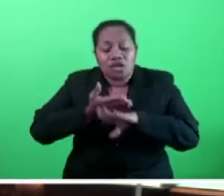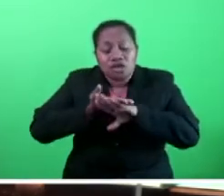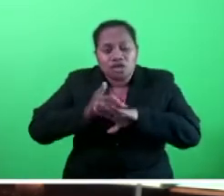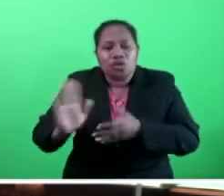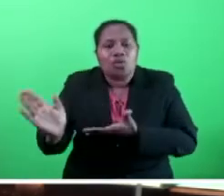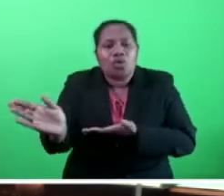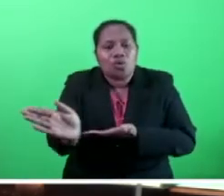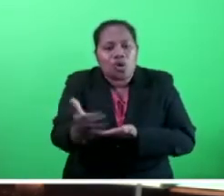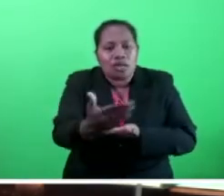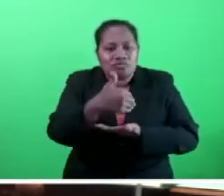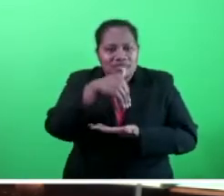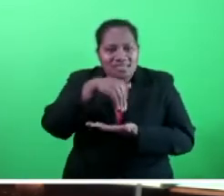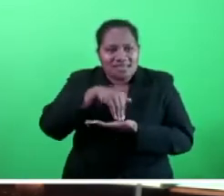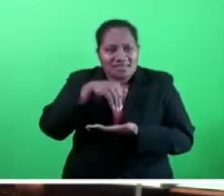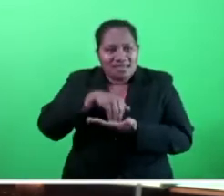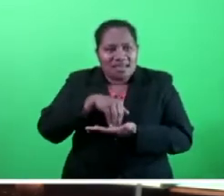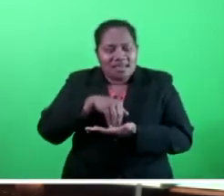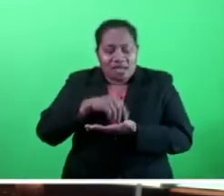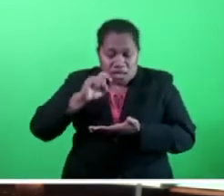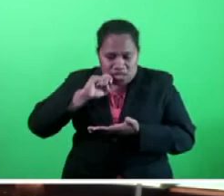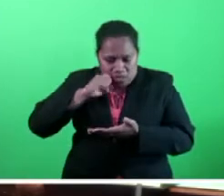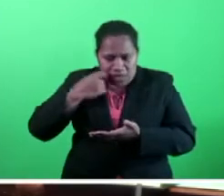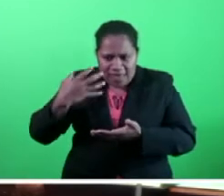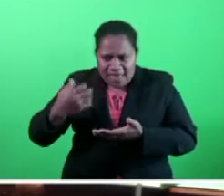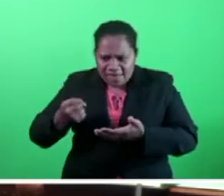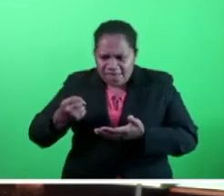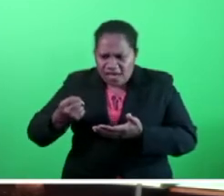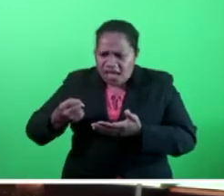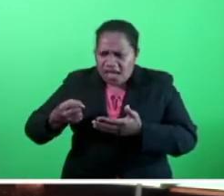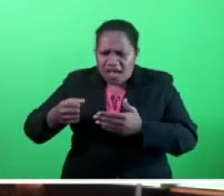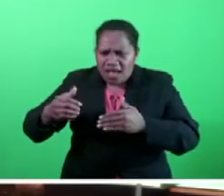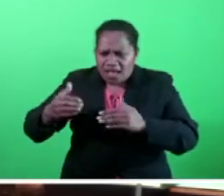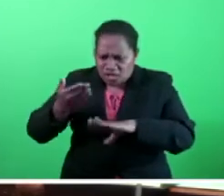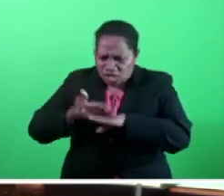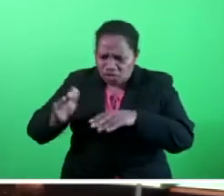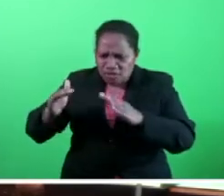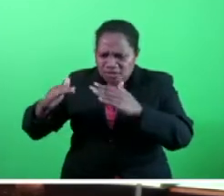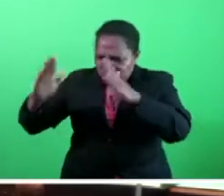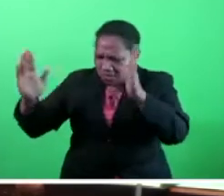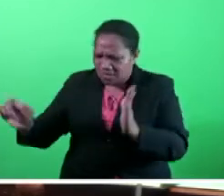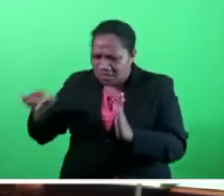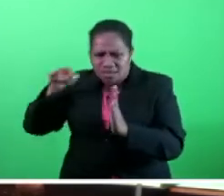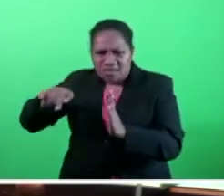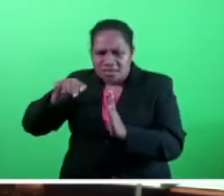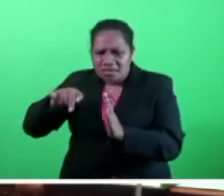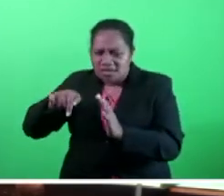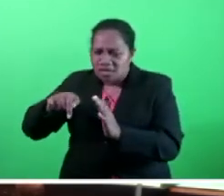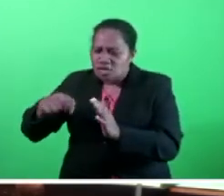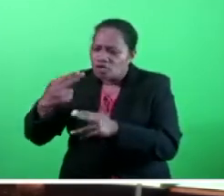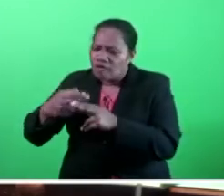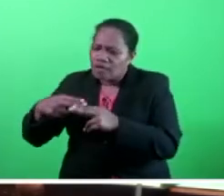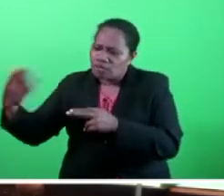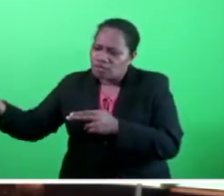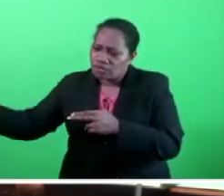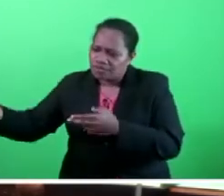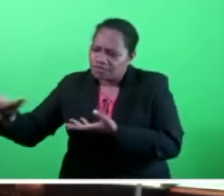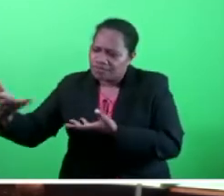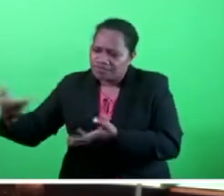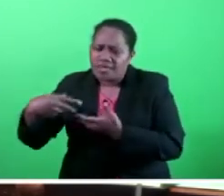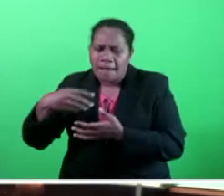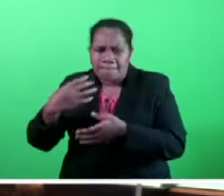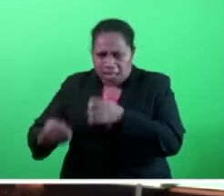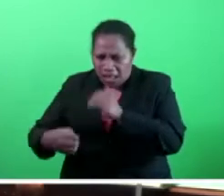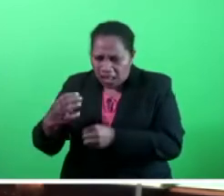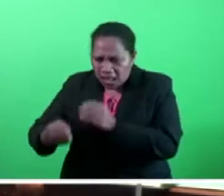center. Chilla will be established, and these 89 farmers will benefit by taking the milk to the chiller, from where the Fiji